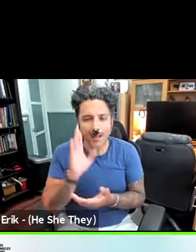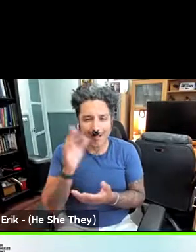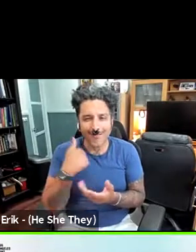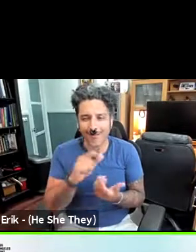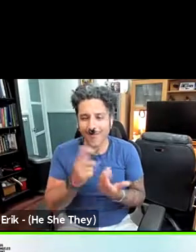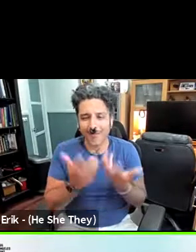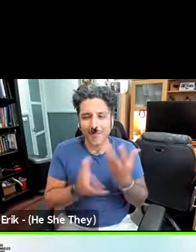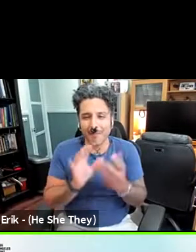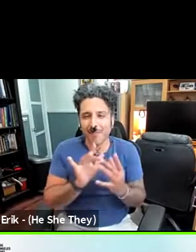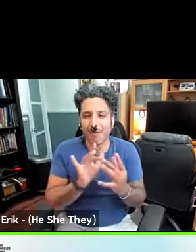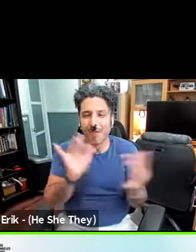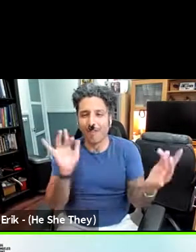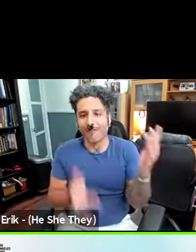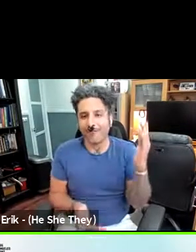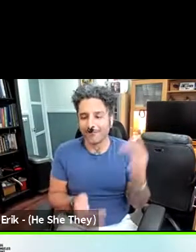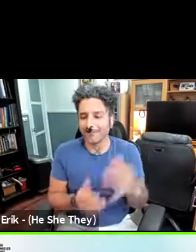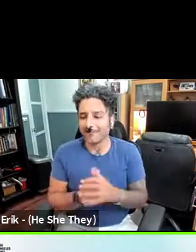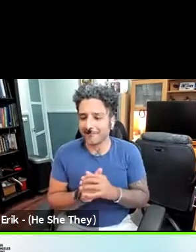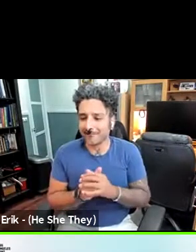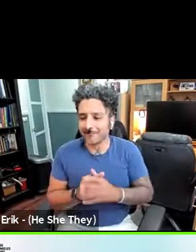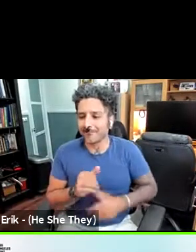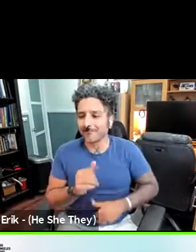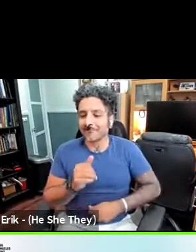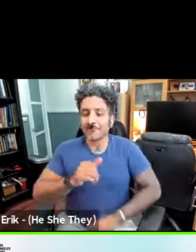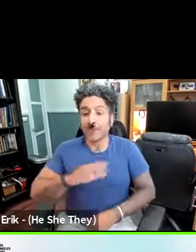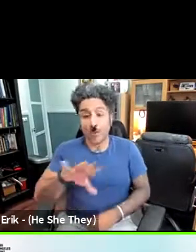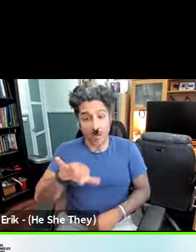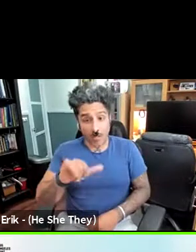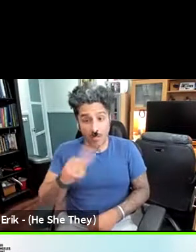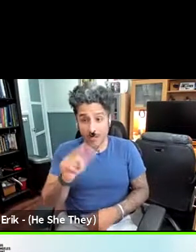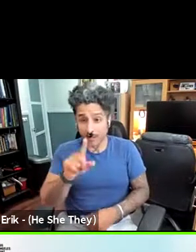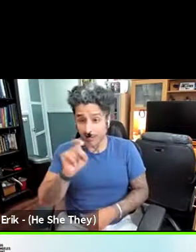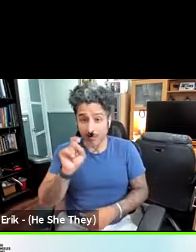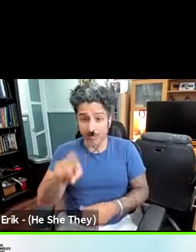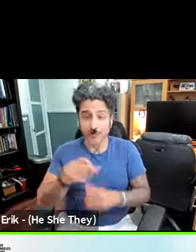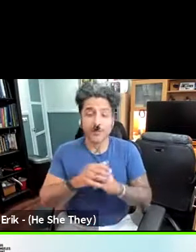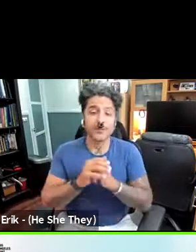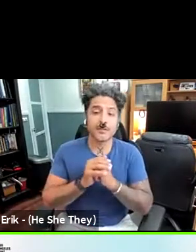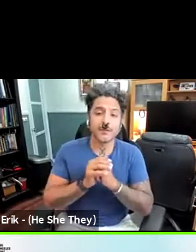Okay. Do we have any other questions?